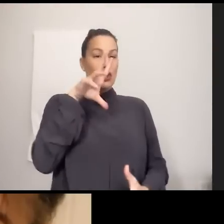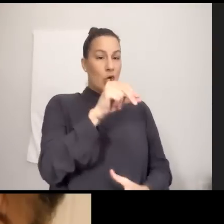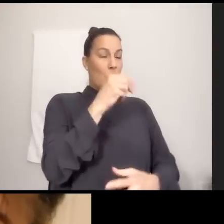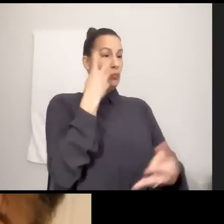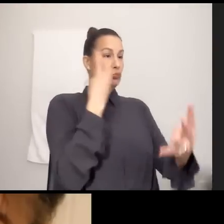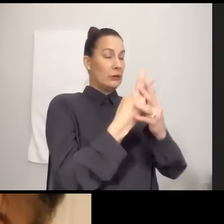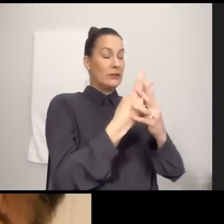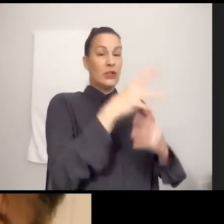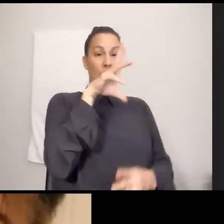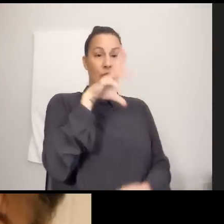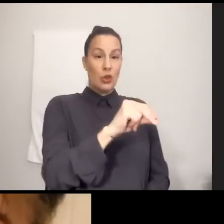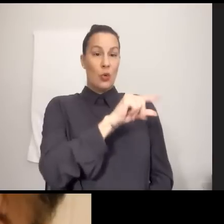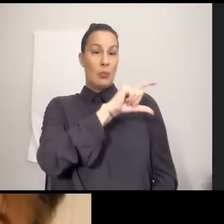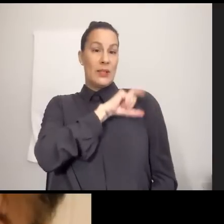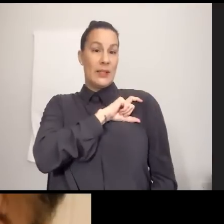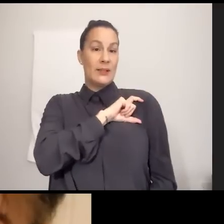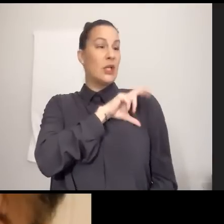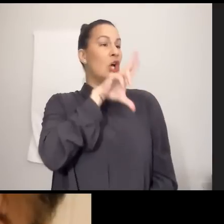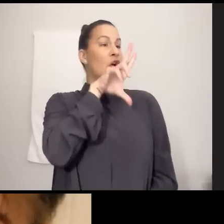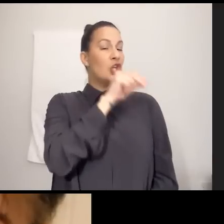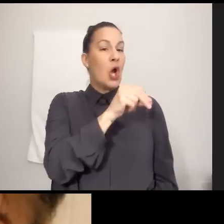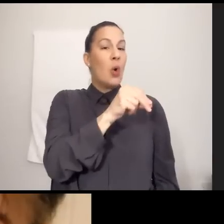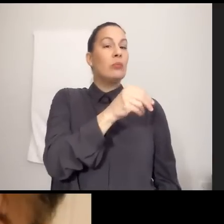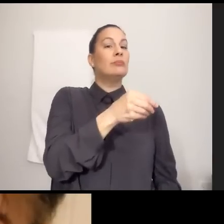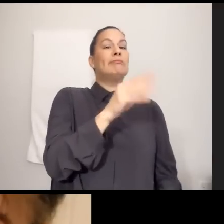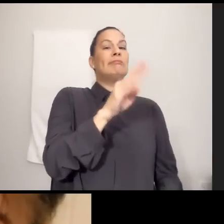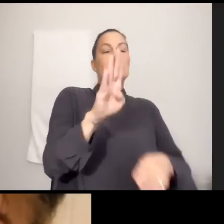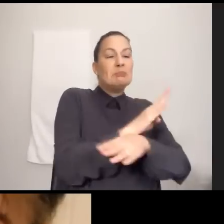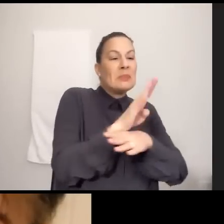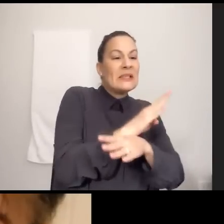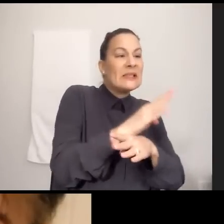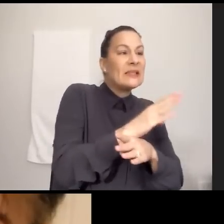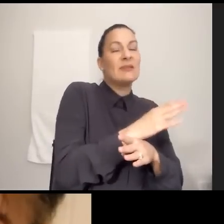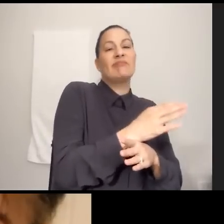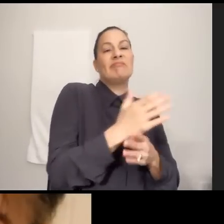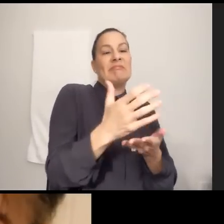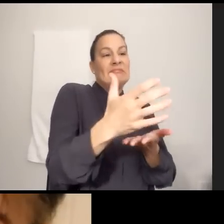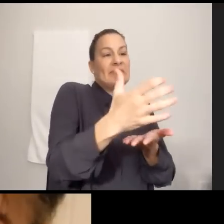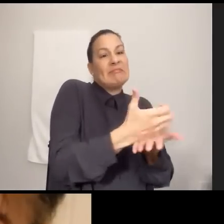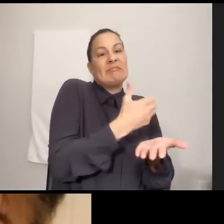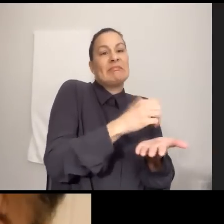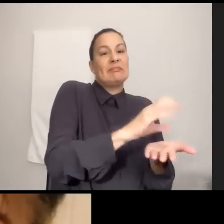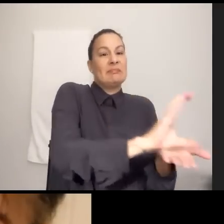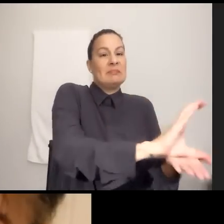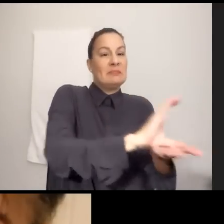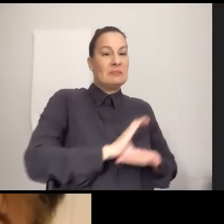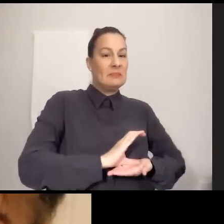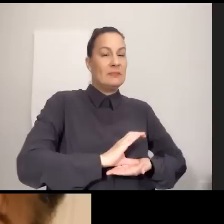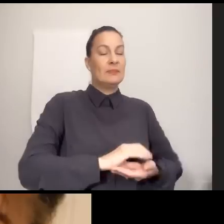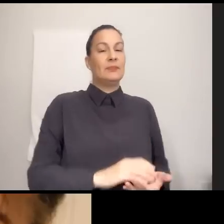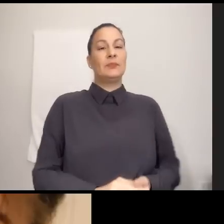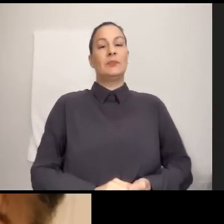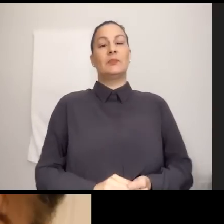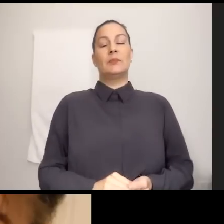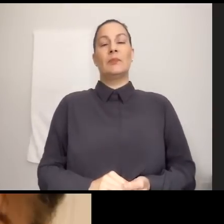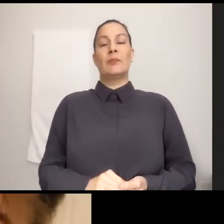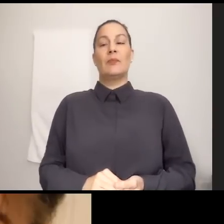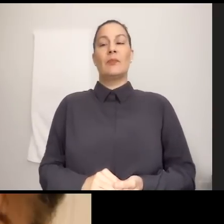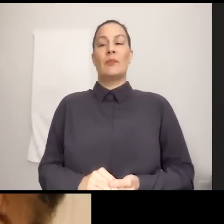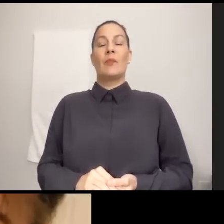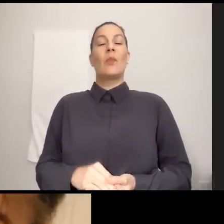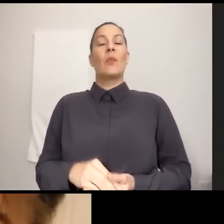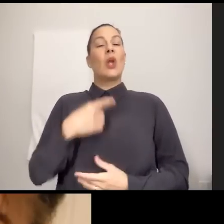anti-capitalist. We believe we must embody these politics to fully decriminalize survival,